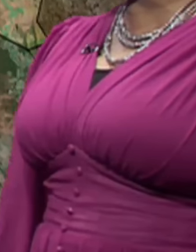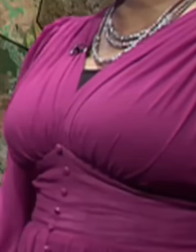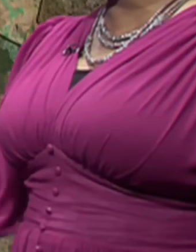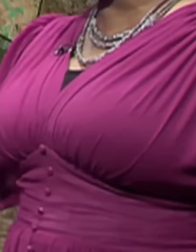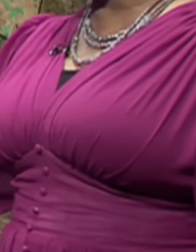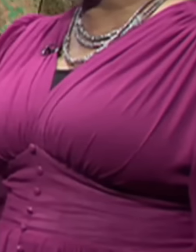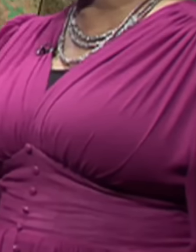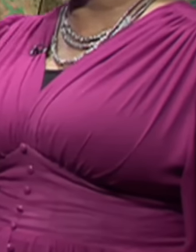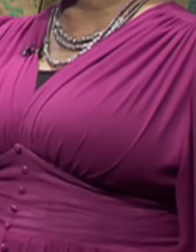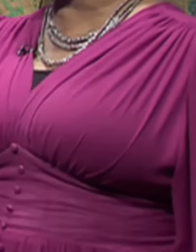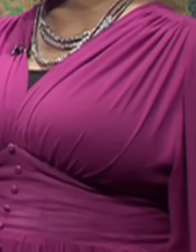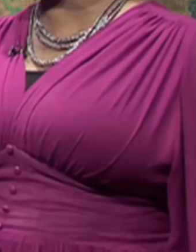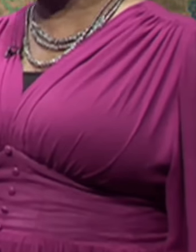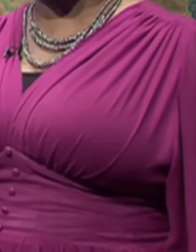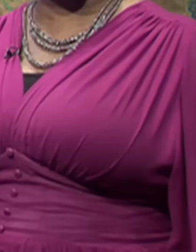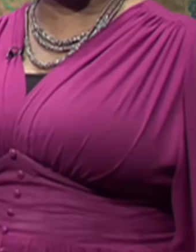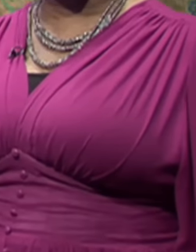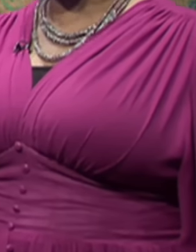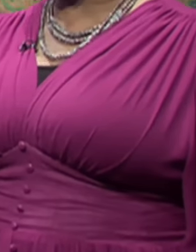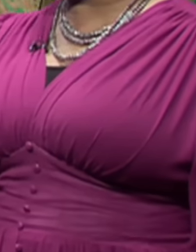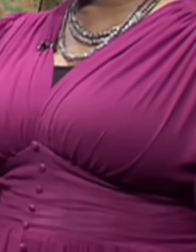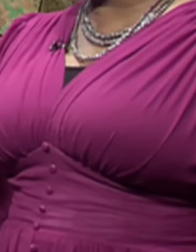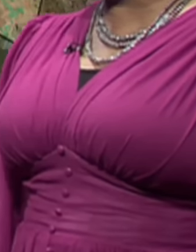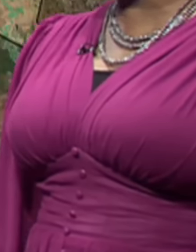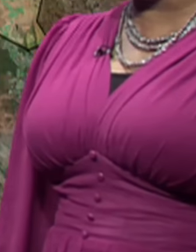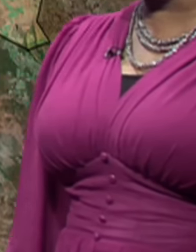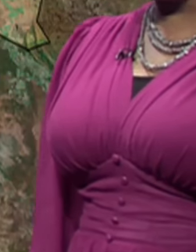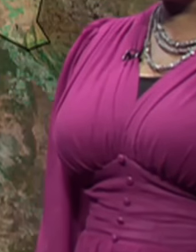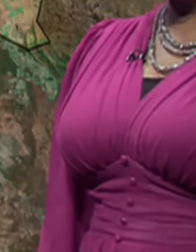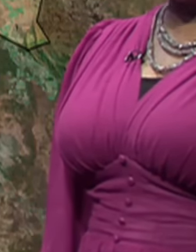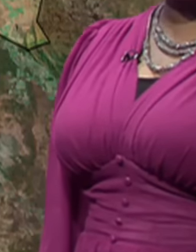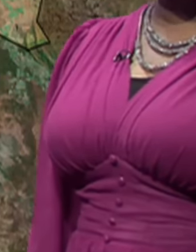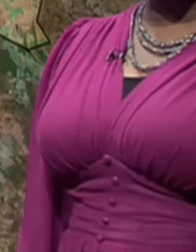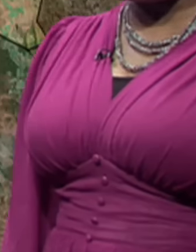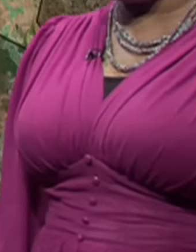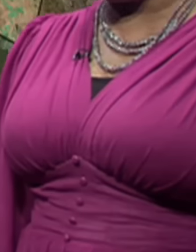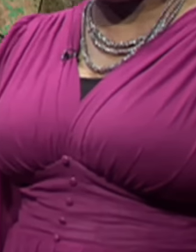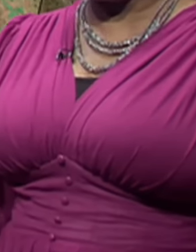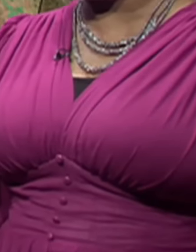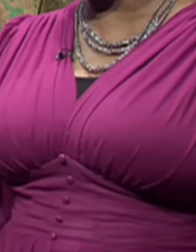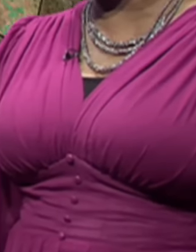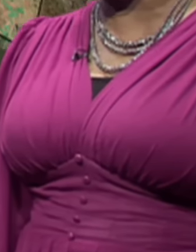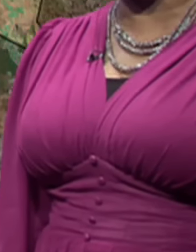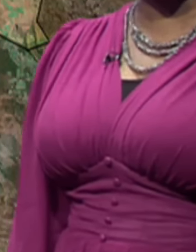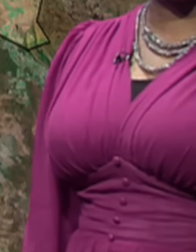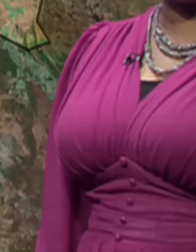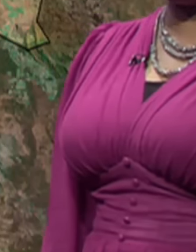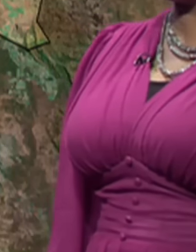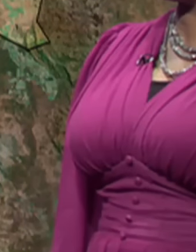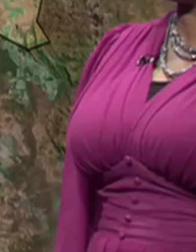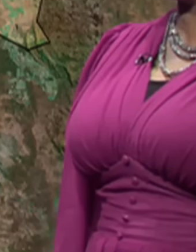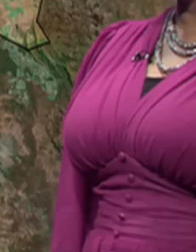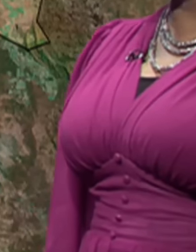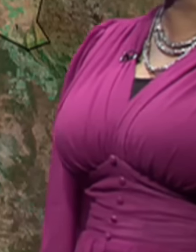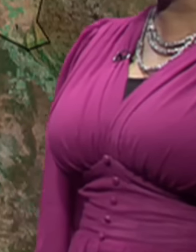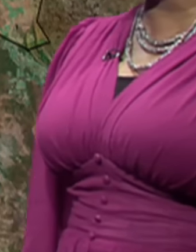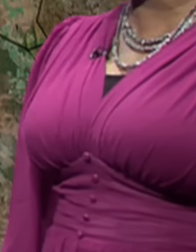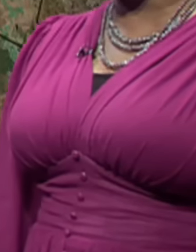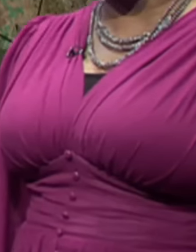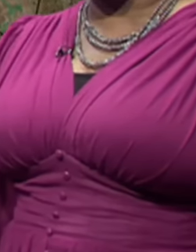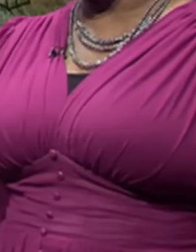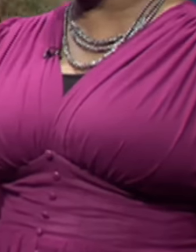bona la Sekhukhutshwa le gona go tla be go ntse go ruthetše dikarolong tše dingwe gona go la Middelburg go tla be go ntse go ne Mosarasareng le gona Emalahleni ka tše 24 re